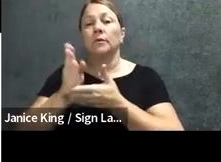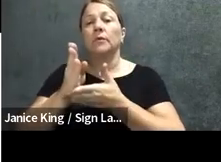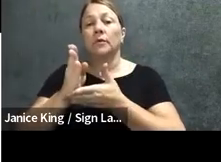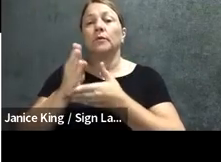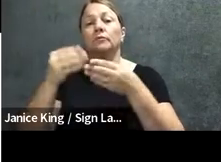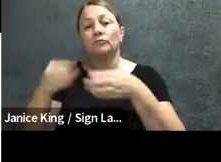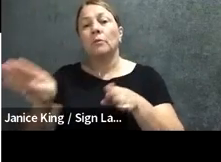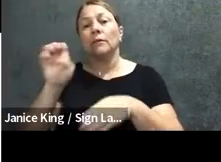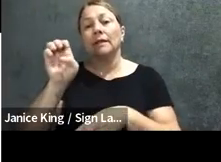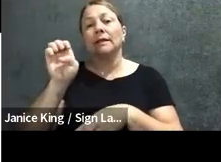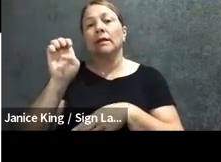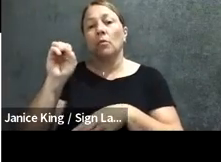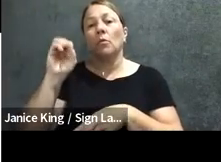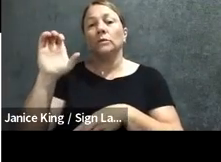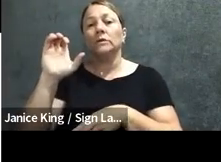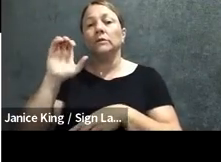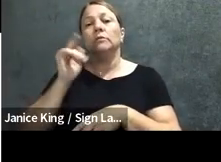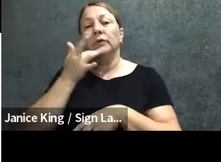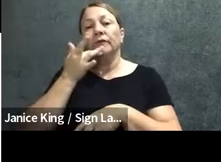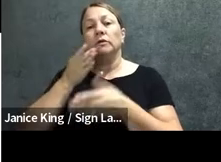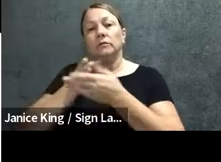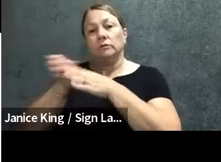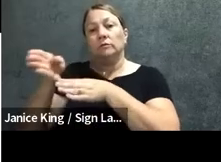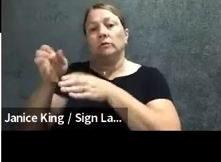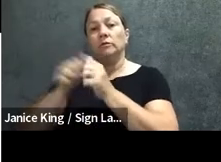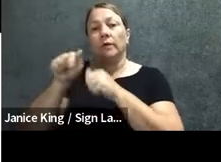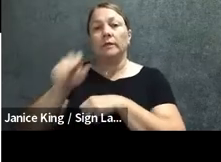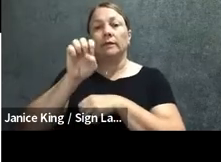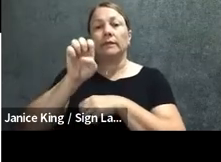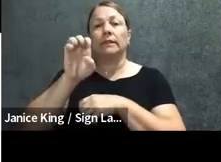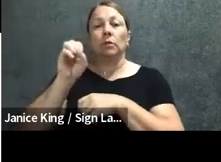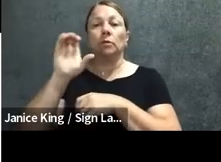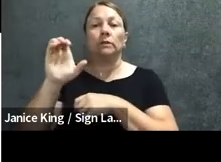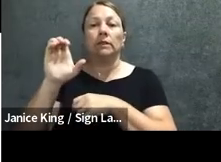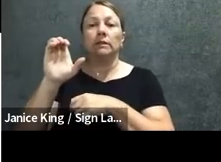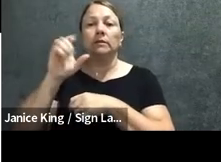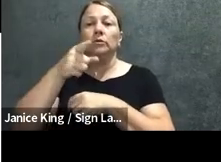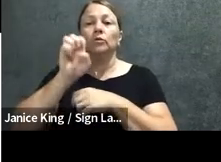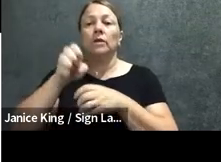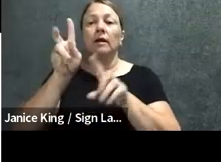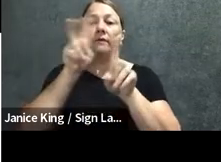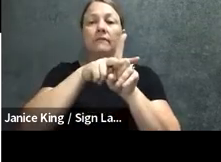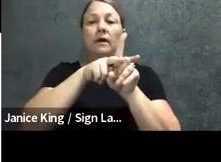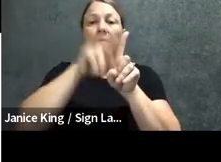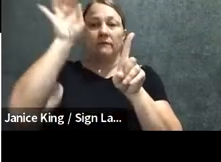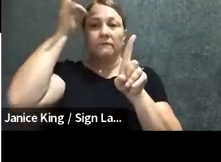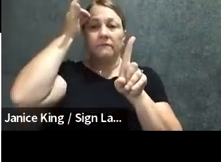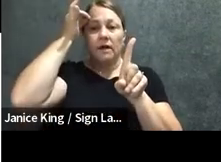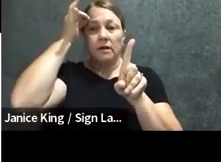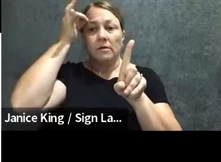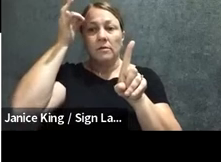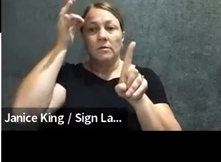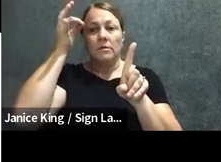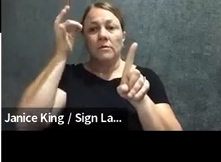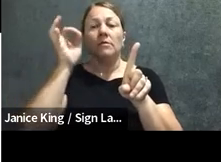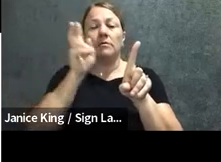Generally, that would be preferable. Although, again, you can file even your federal claim with the Louisiana Commission